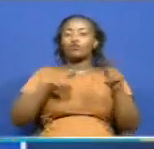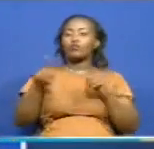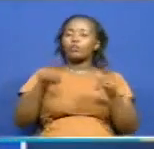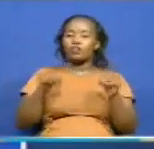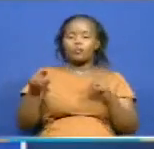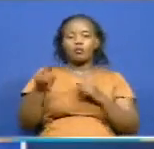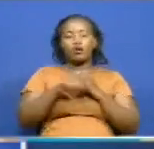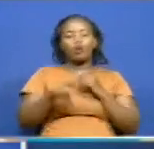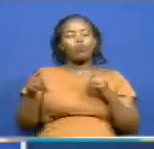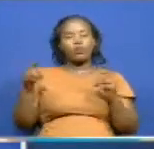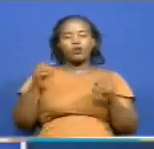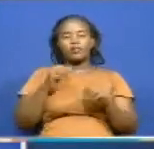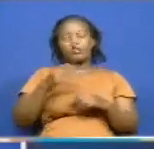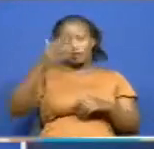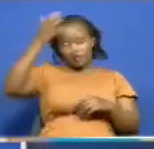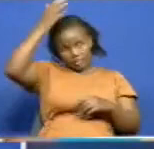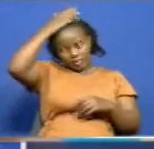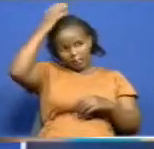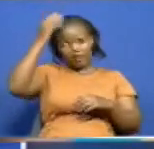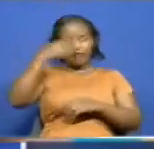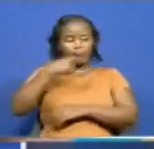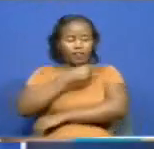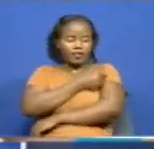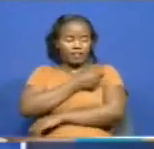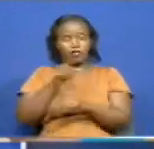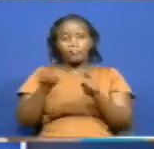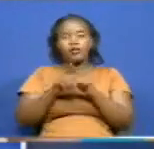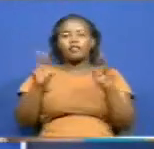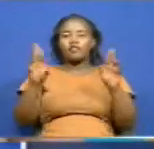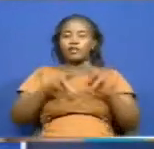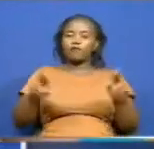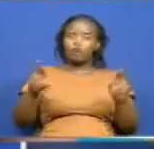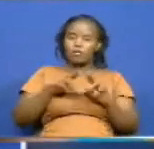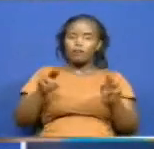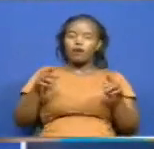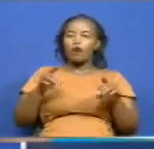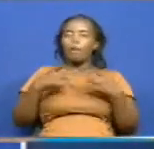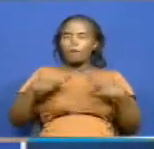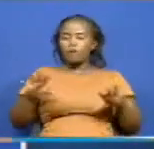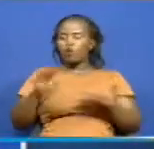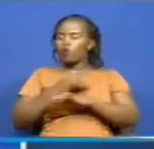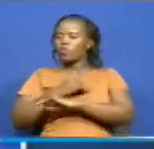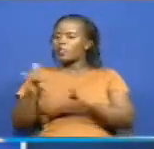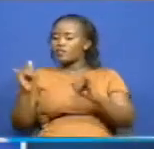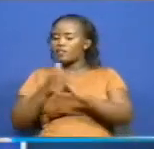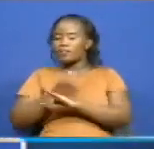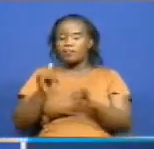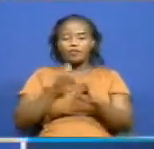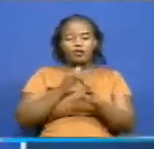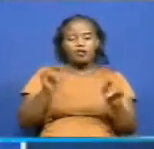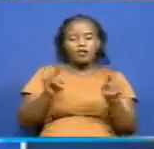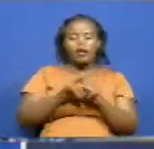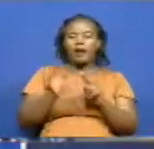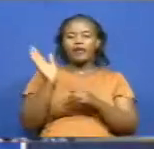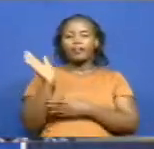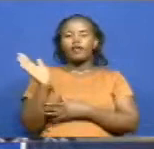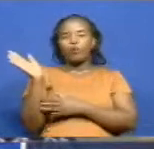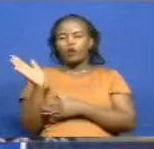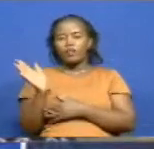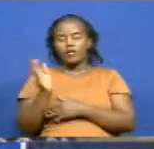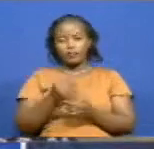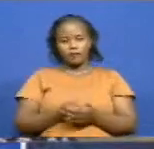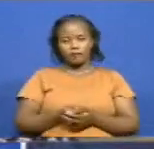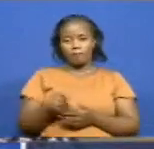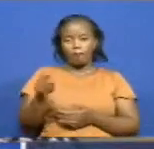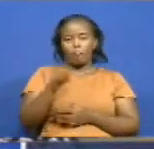are vaccinated and they are ready to receive clients, our housekeepers, our porters and our waiters, above all. We wanted to start